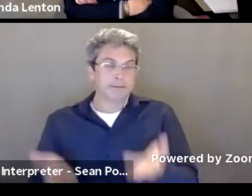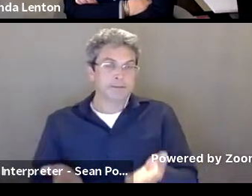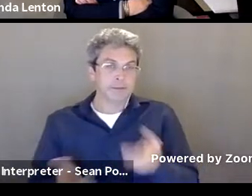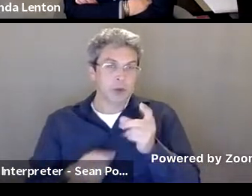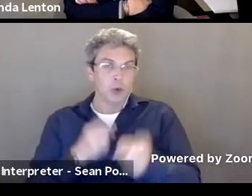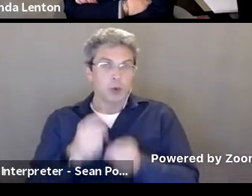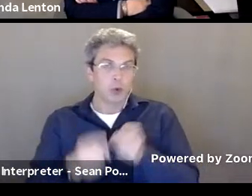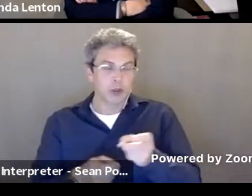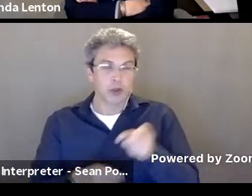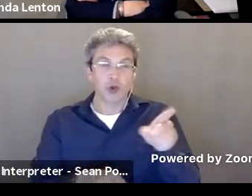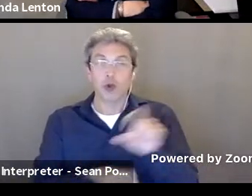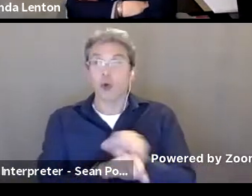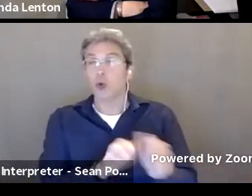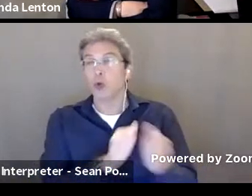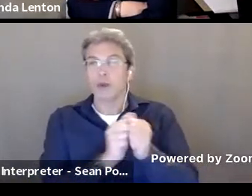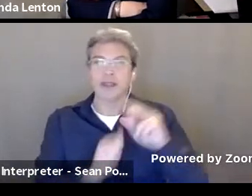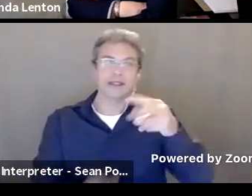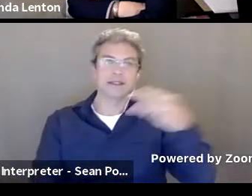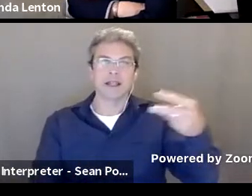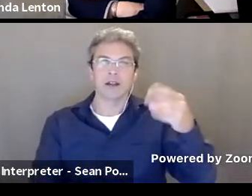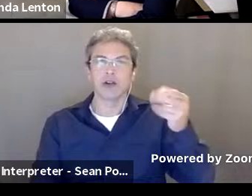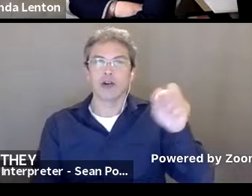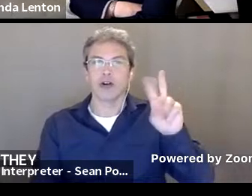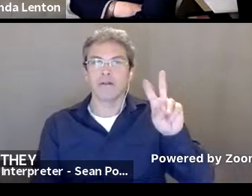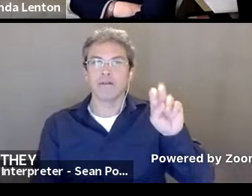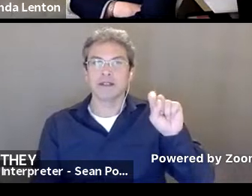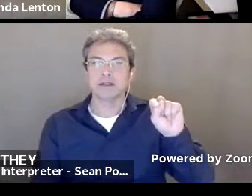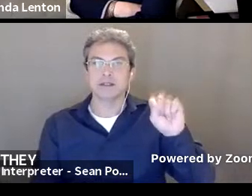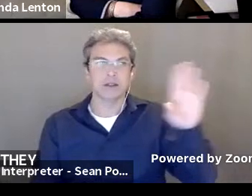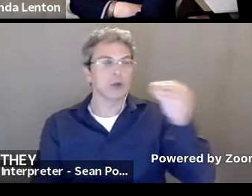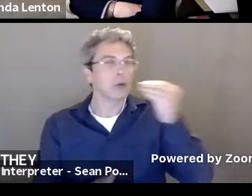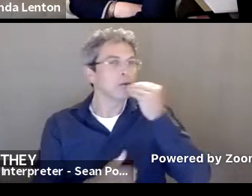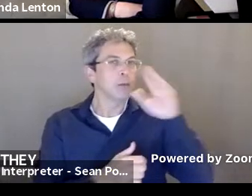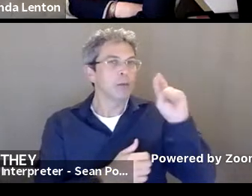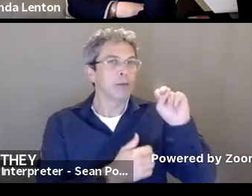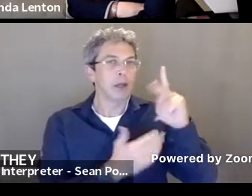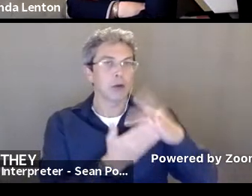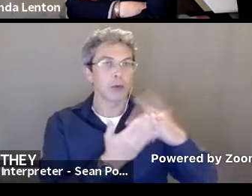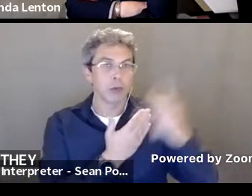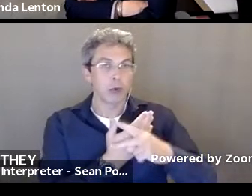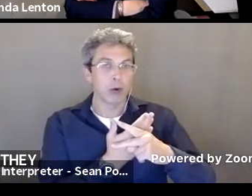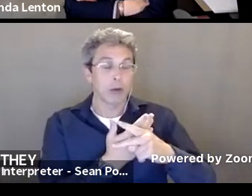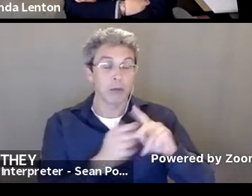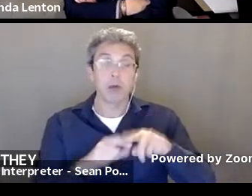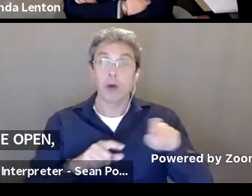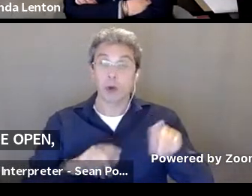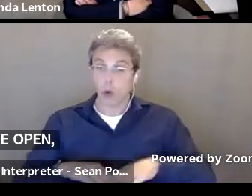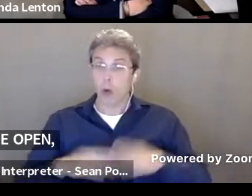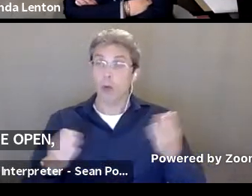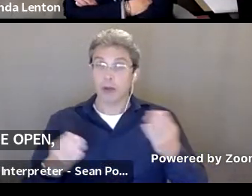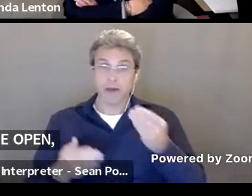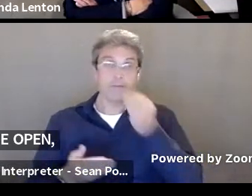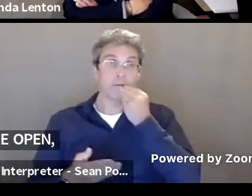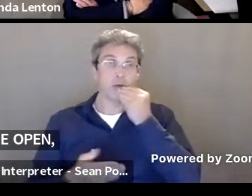Second Harvest. They are open and they are distributing food packages on campus